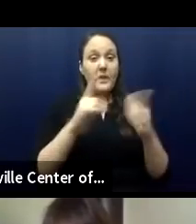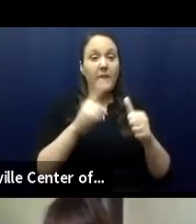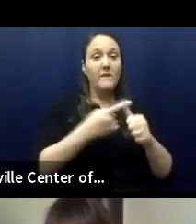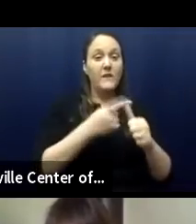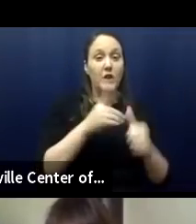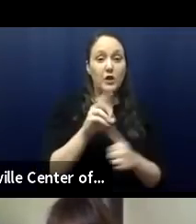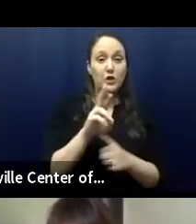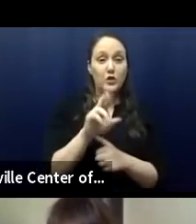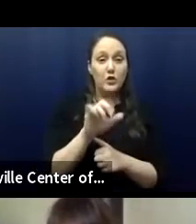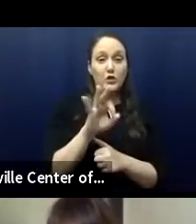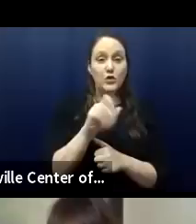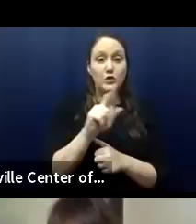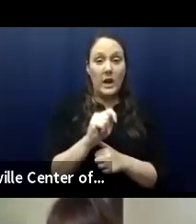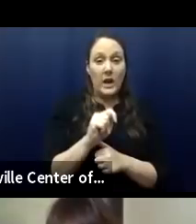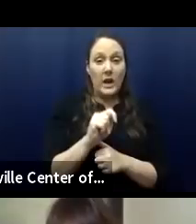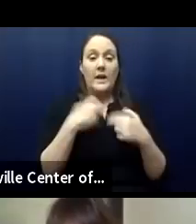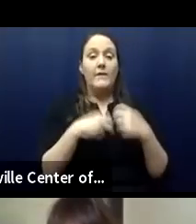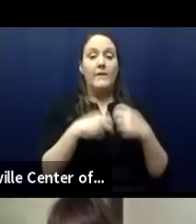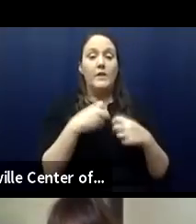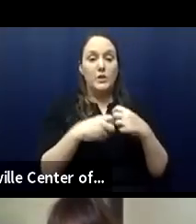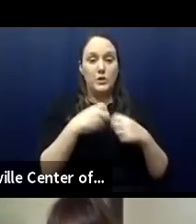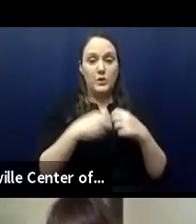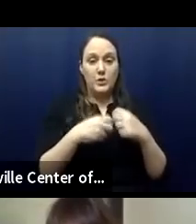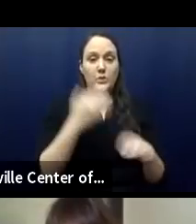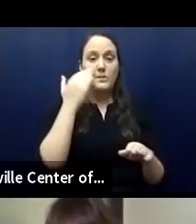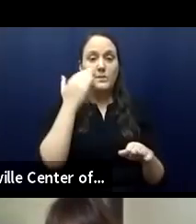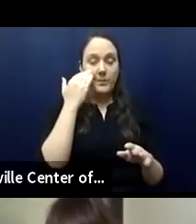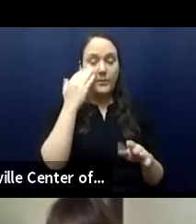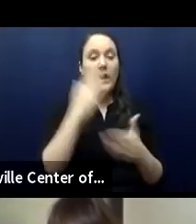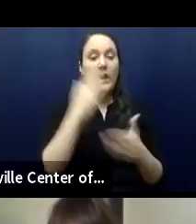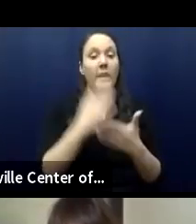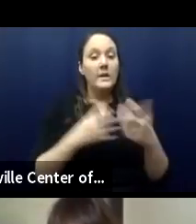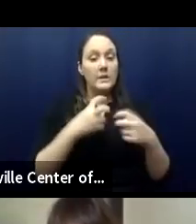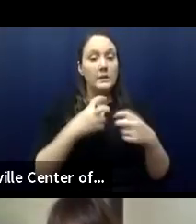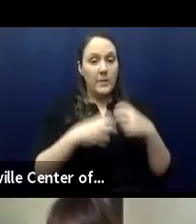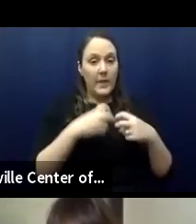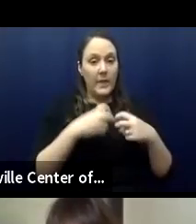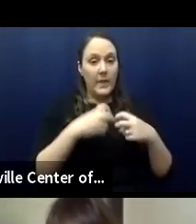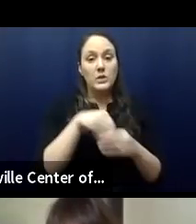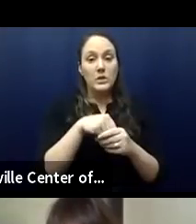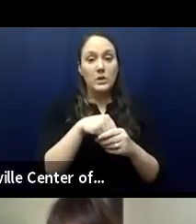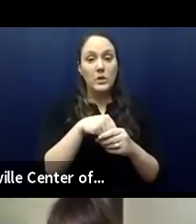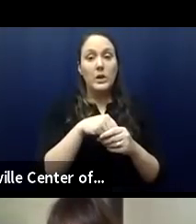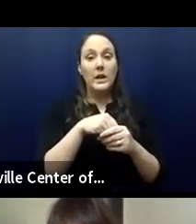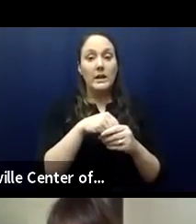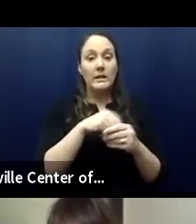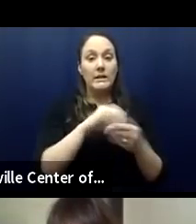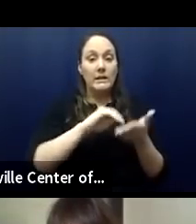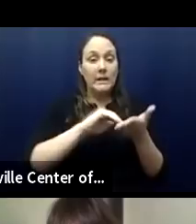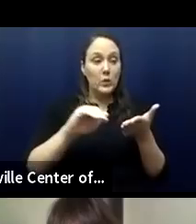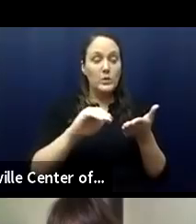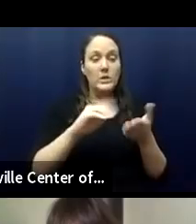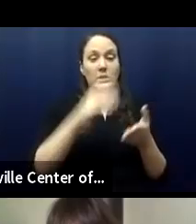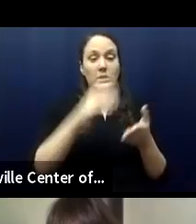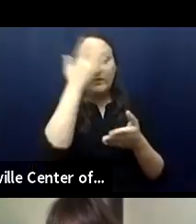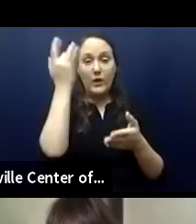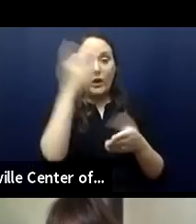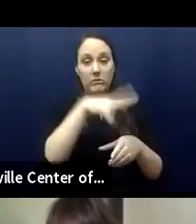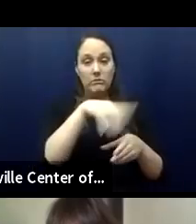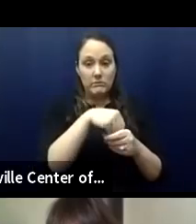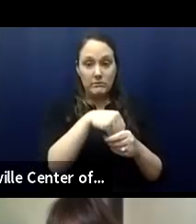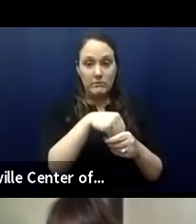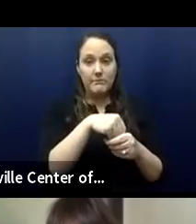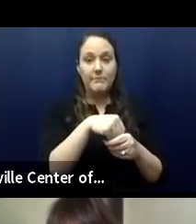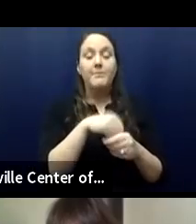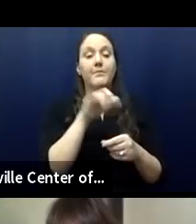in that draft, and I will say some of those issues include exclusions that were forgotten to be put in there. That's working